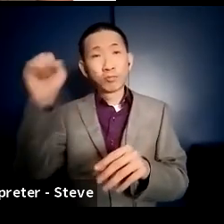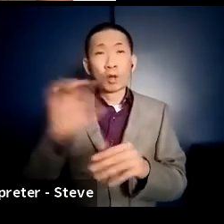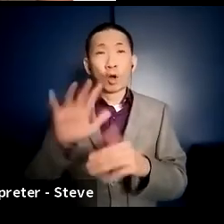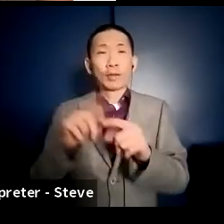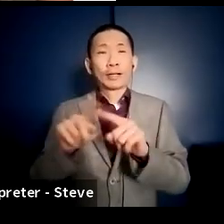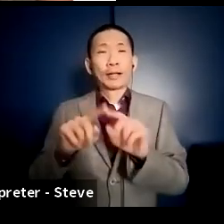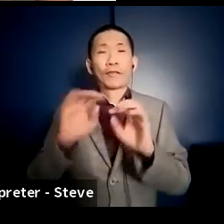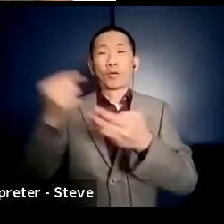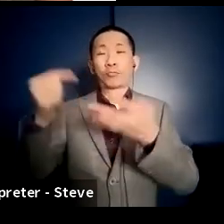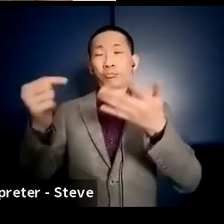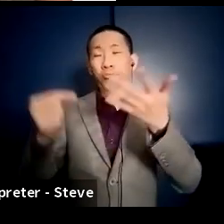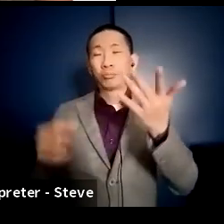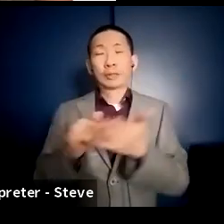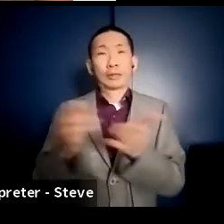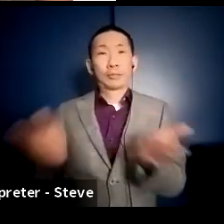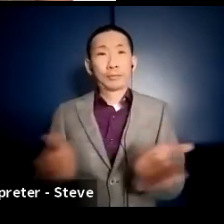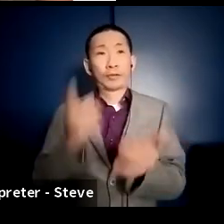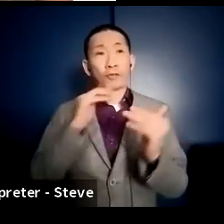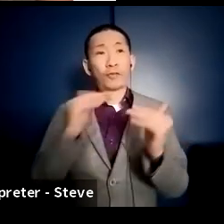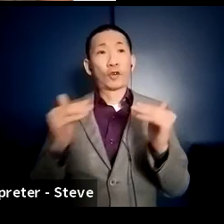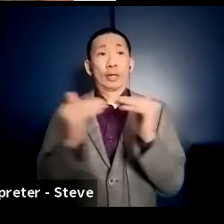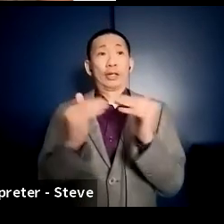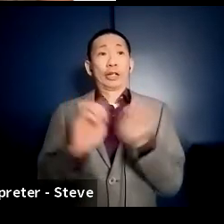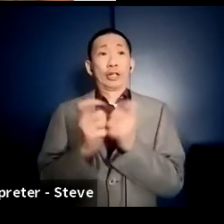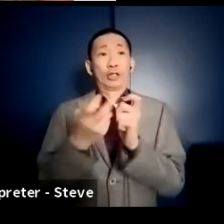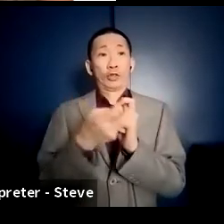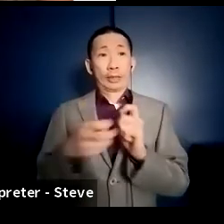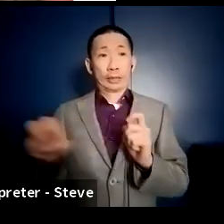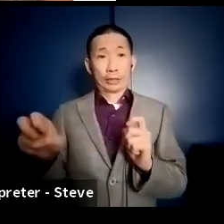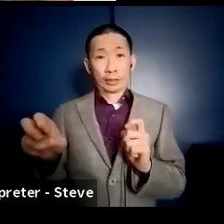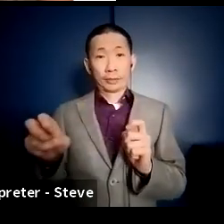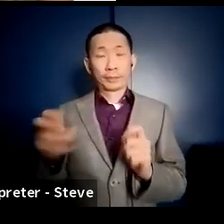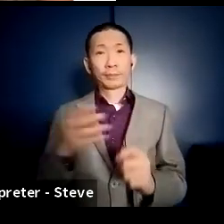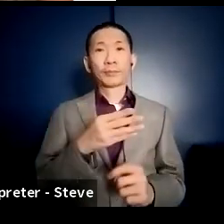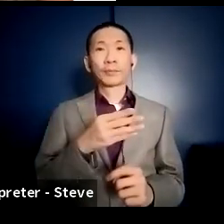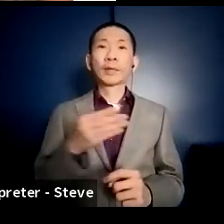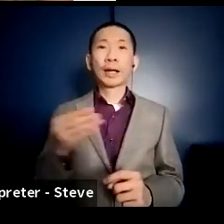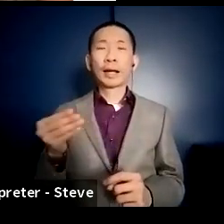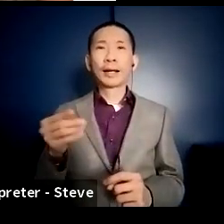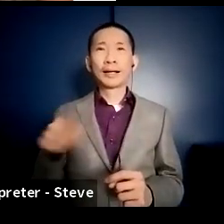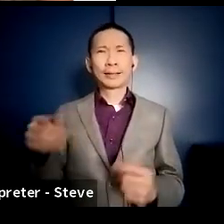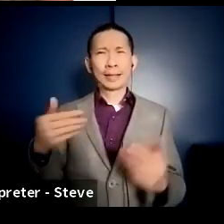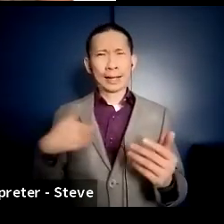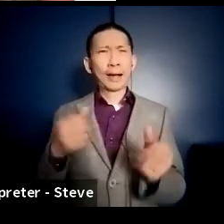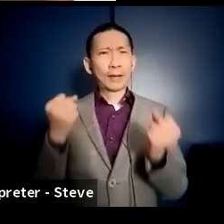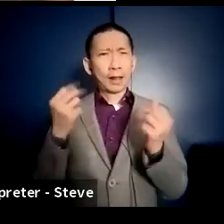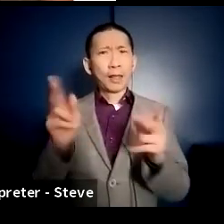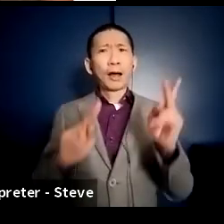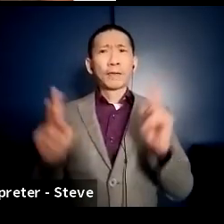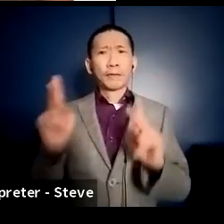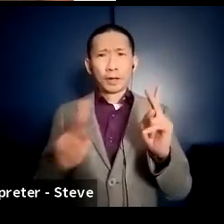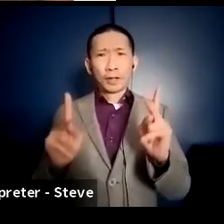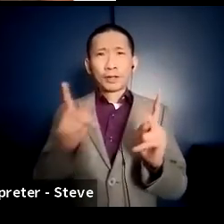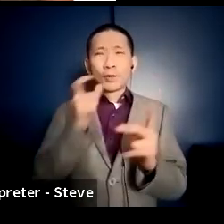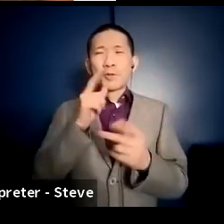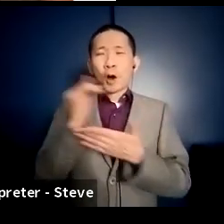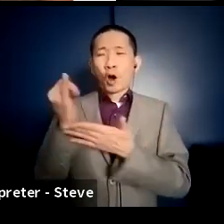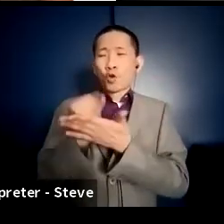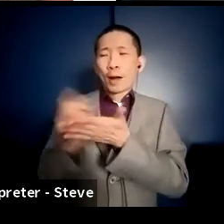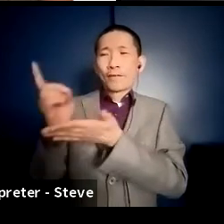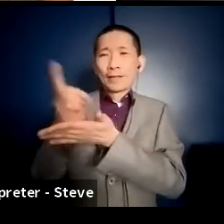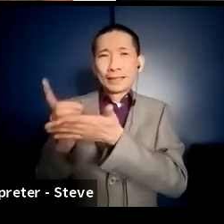out there pushing for a just transition. And they have a lot of folks that are graphic designers. They